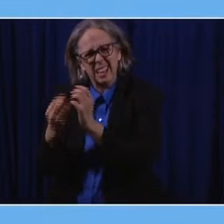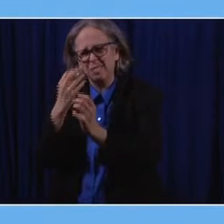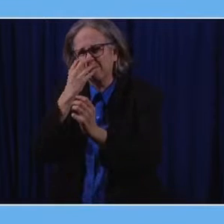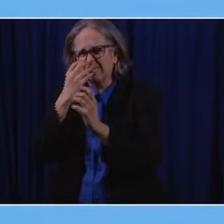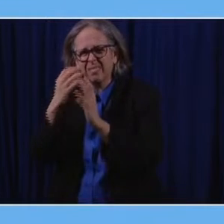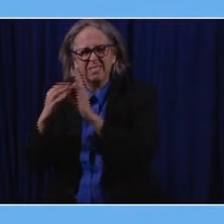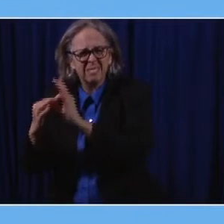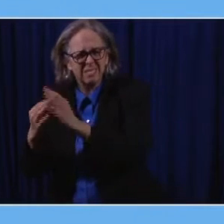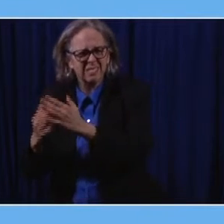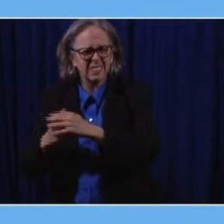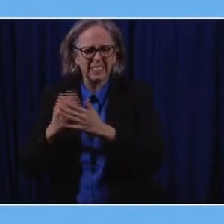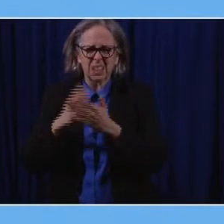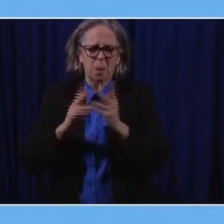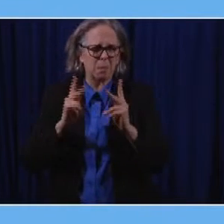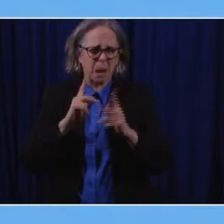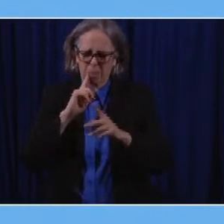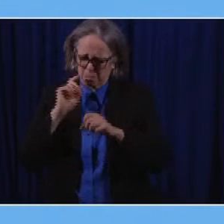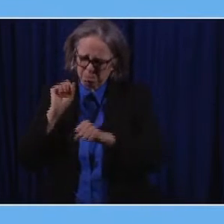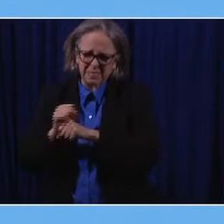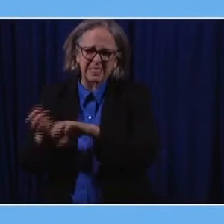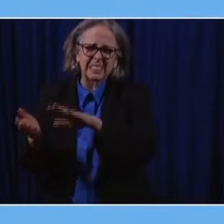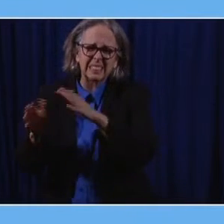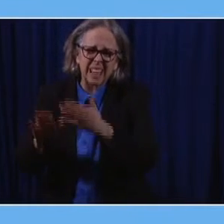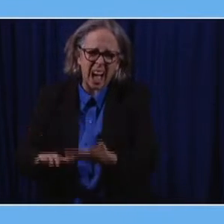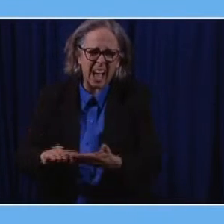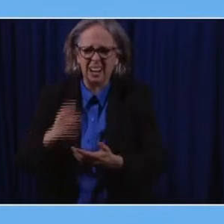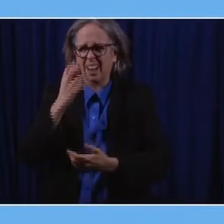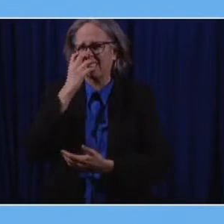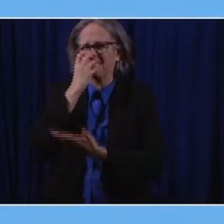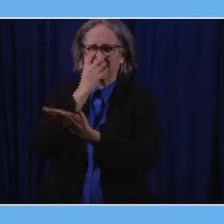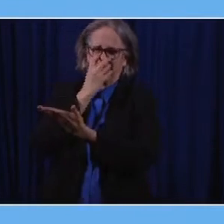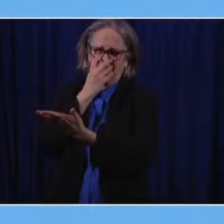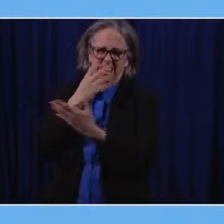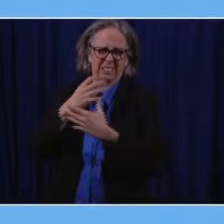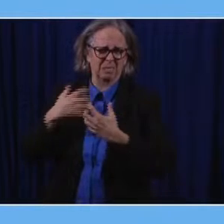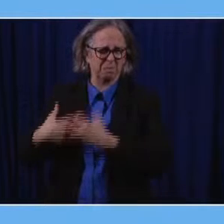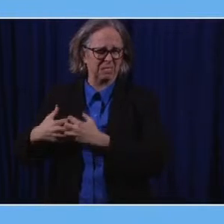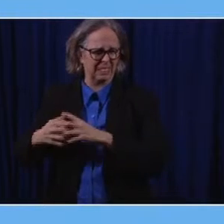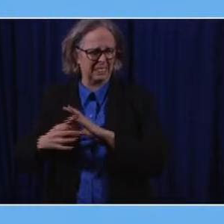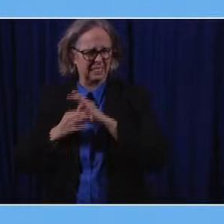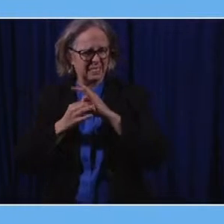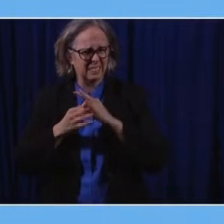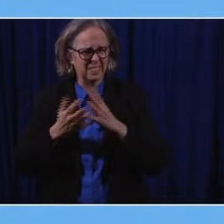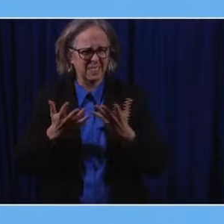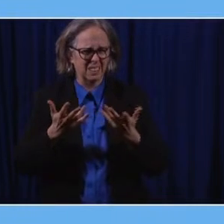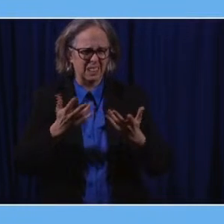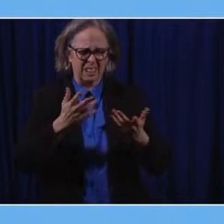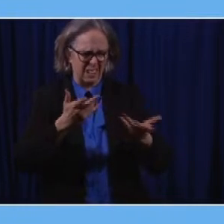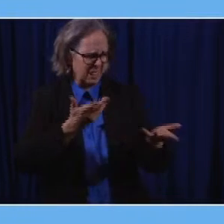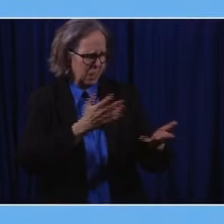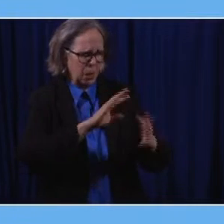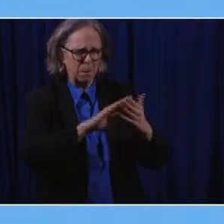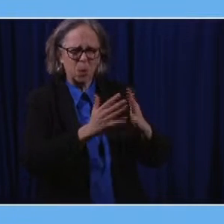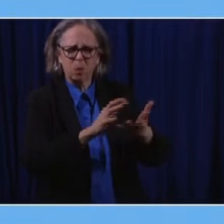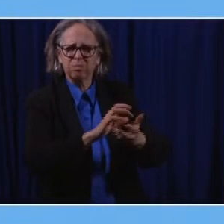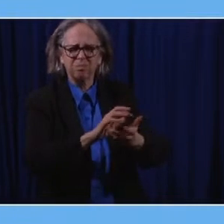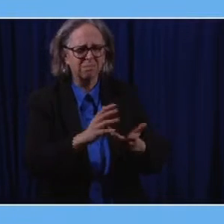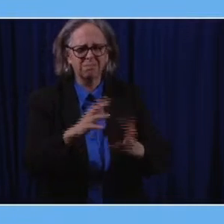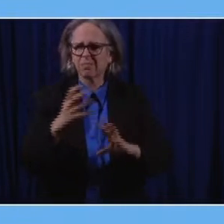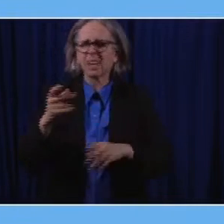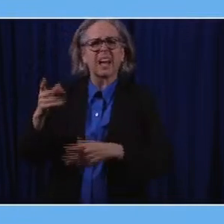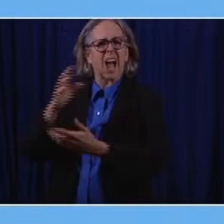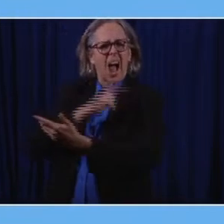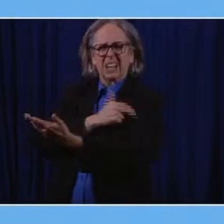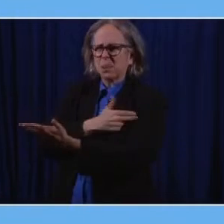die on the ventilator. It's taking a toll not only on our community, but also on our hospitals. You know, nothing is more important than